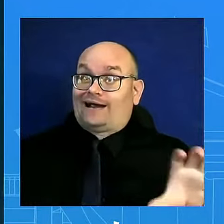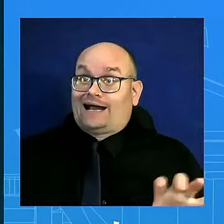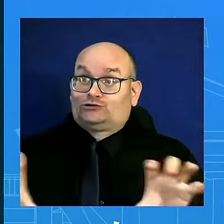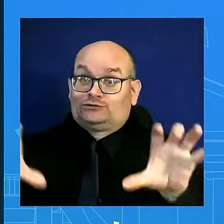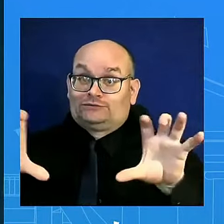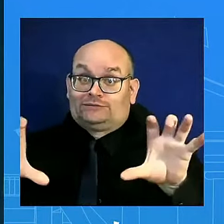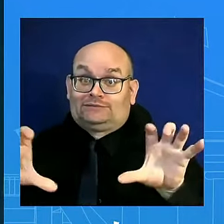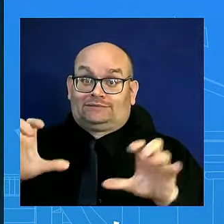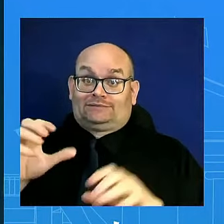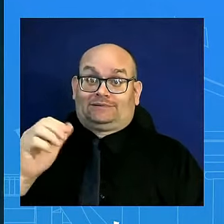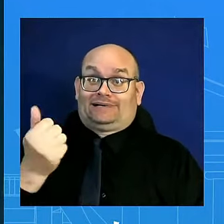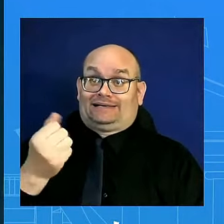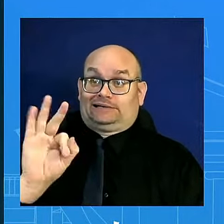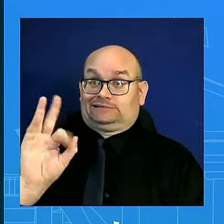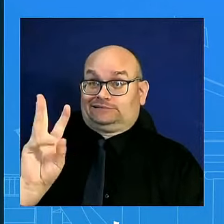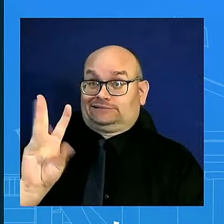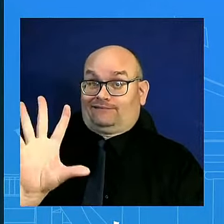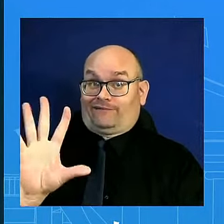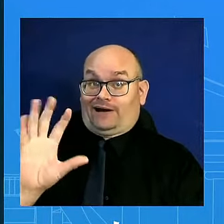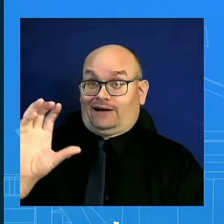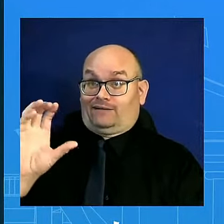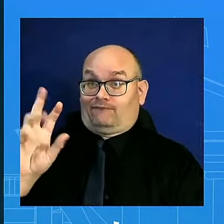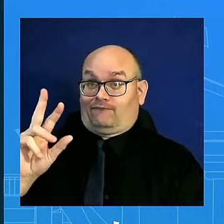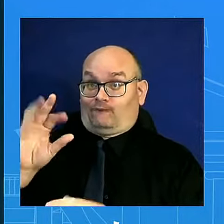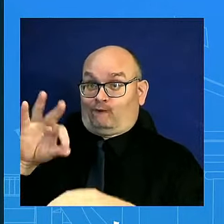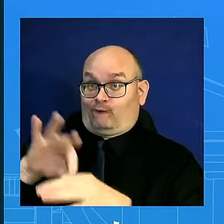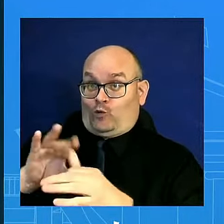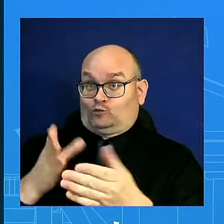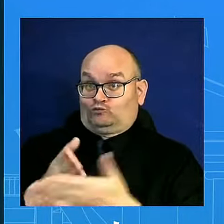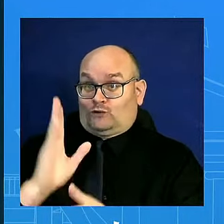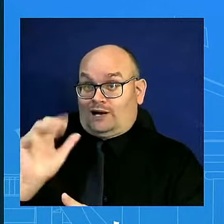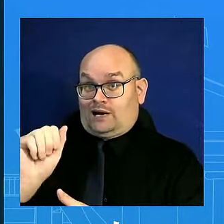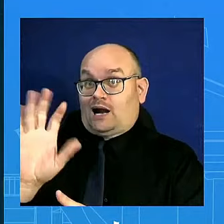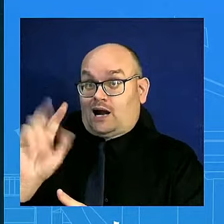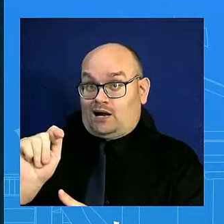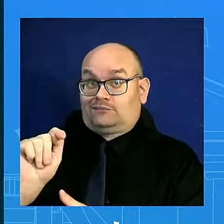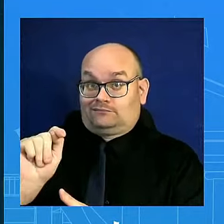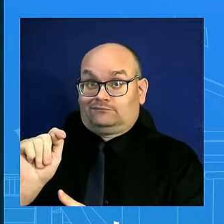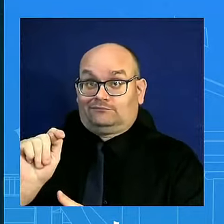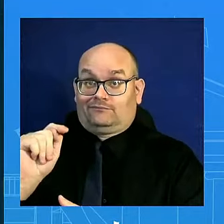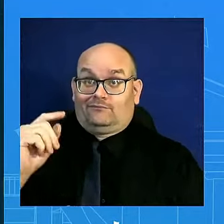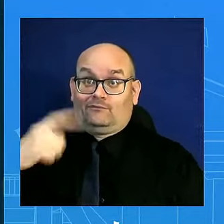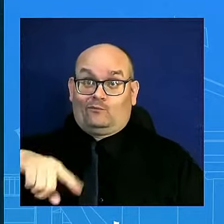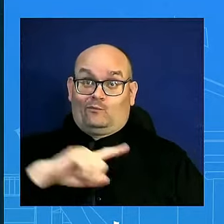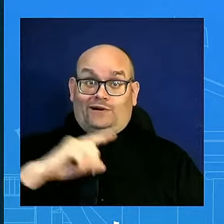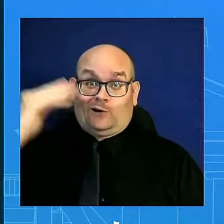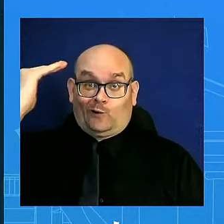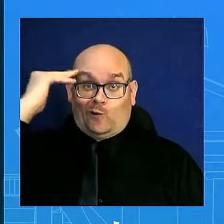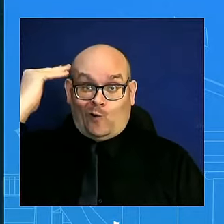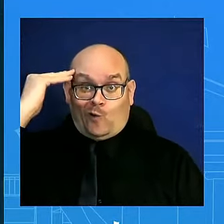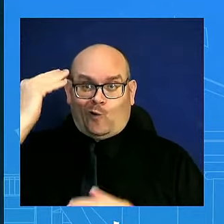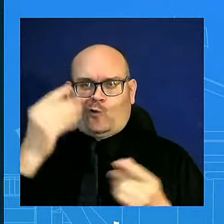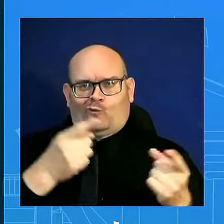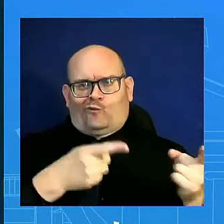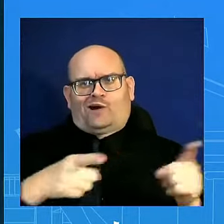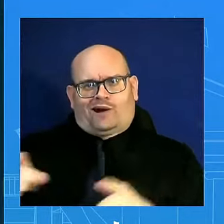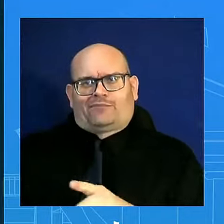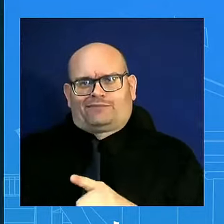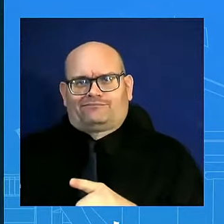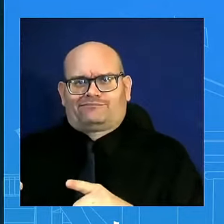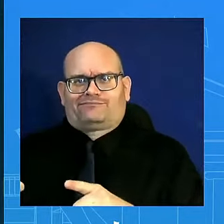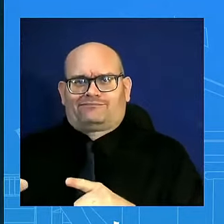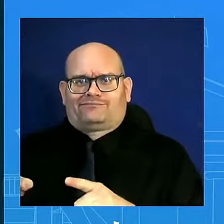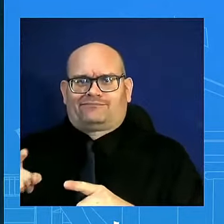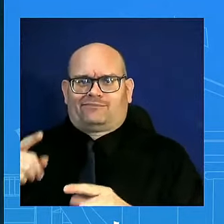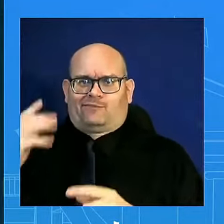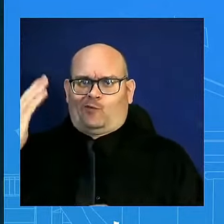Voting Rights Act. And so we are acutely aware. We are acutely aware of what's going on. And that's why the president, on day